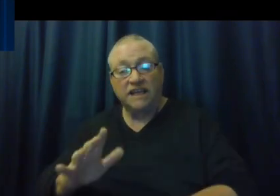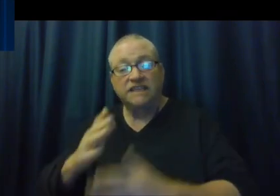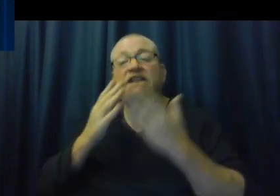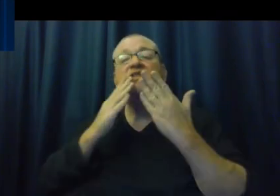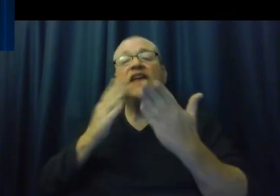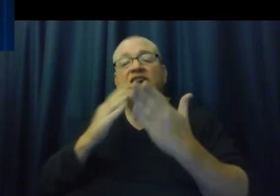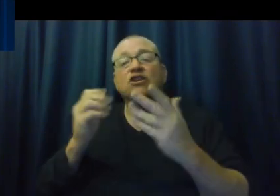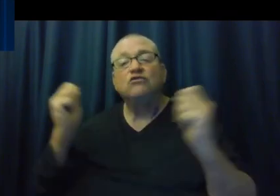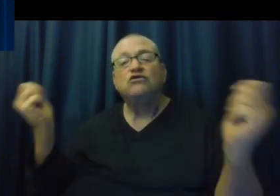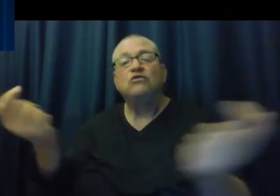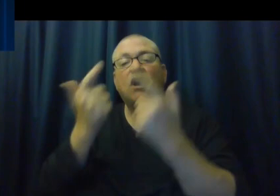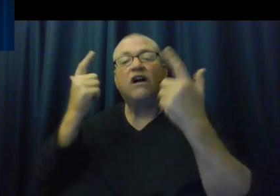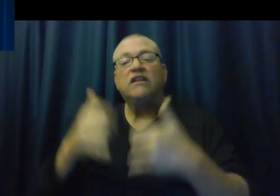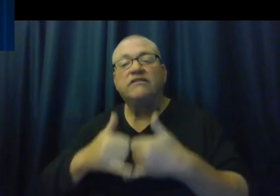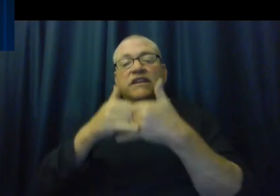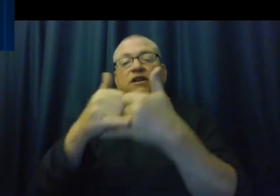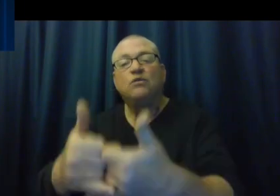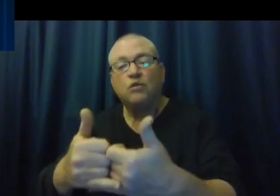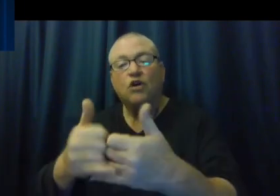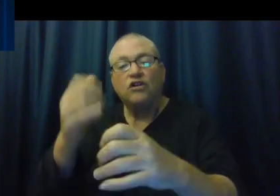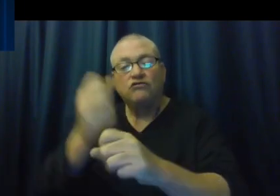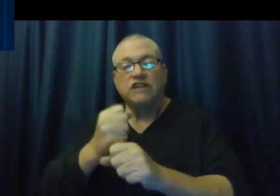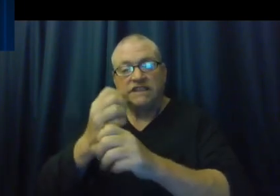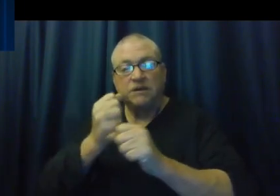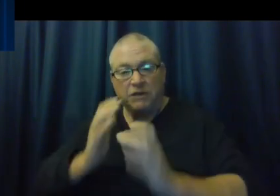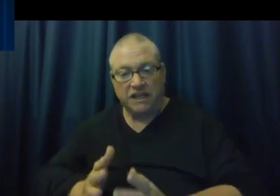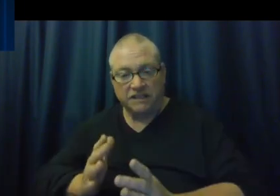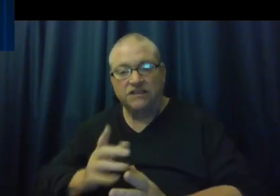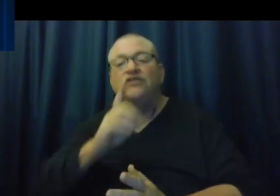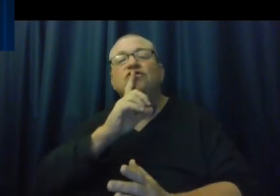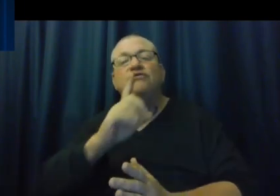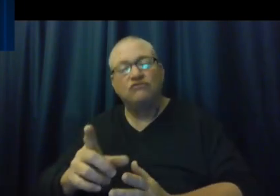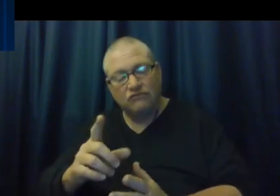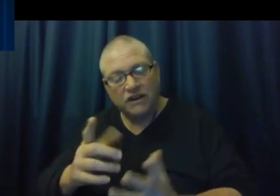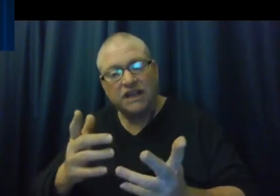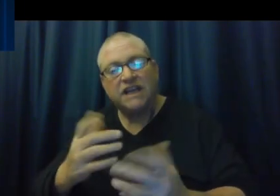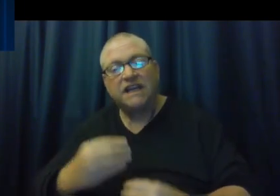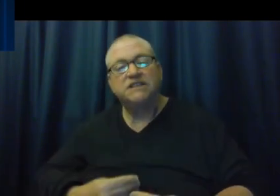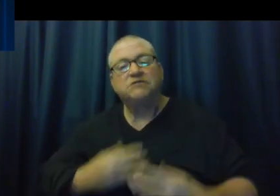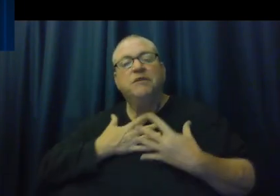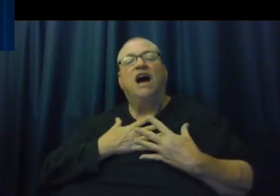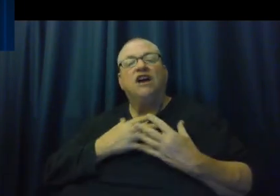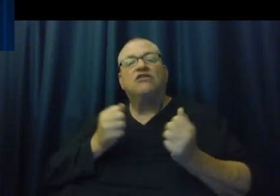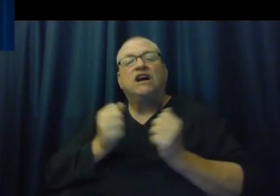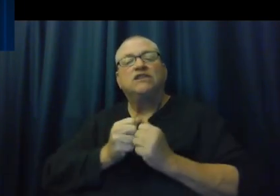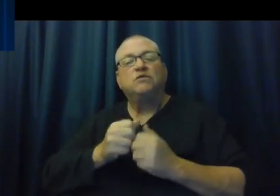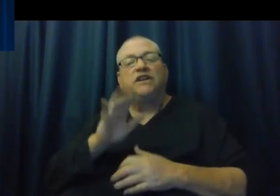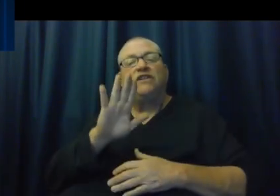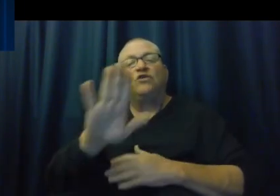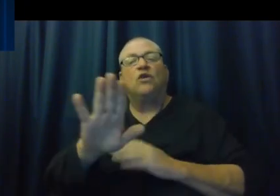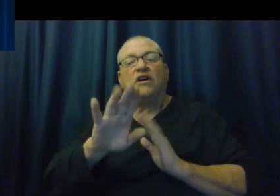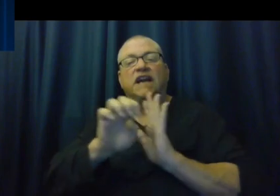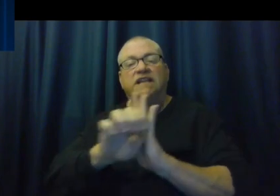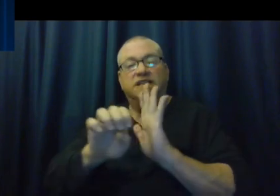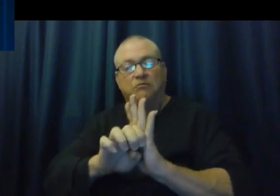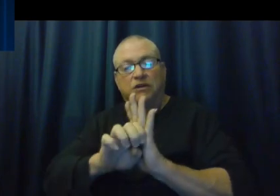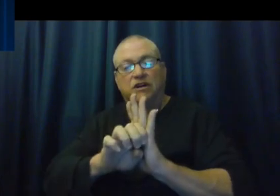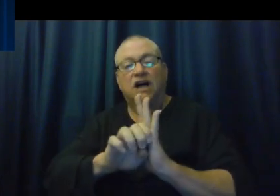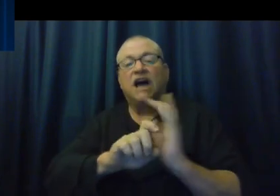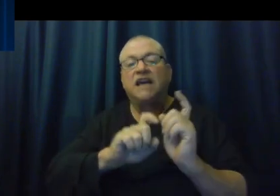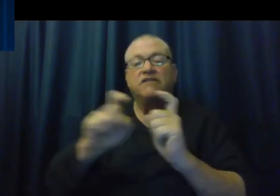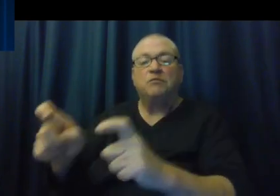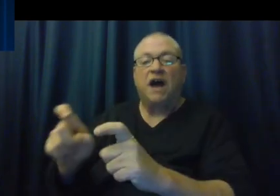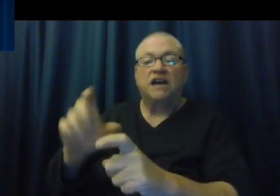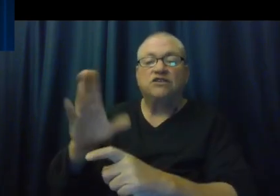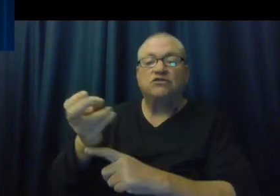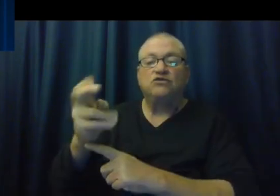thank you to all of today's award recipients. You truly inspire us with your example. I'll give it back to you, Chris, to